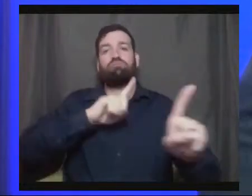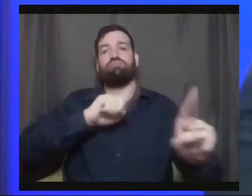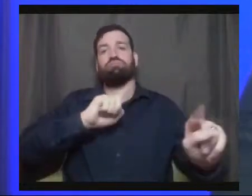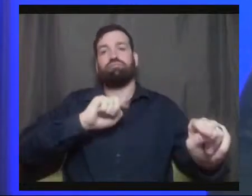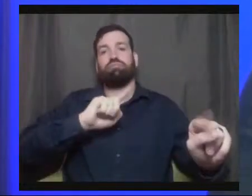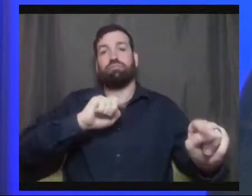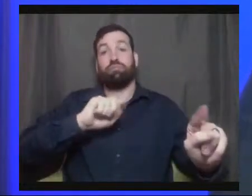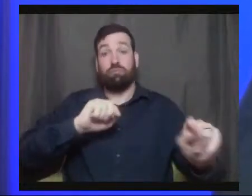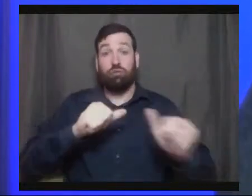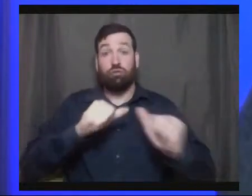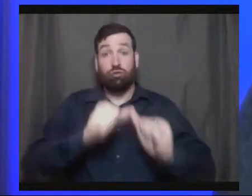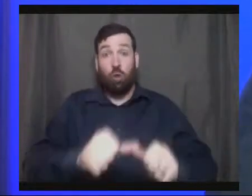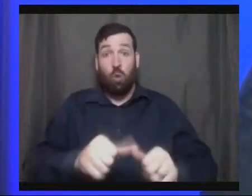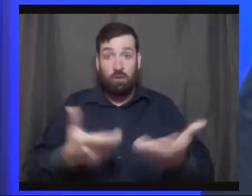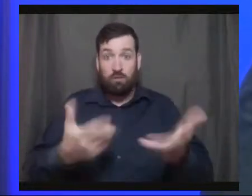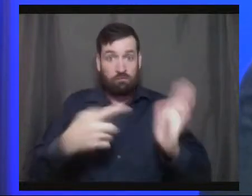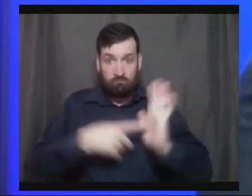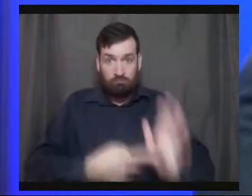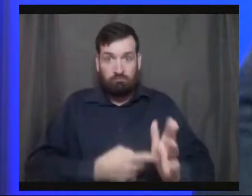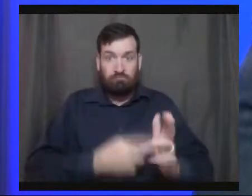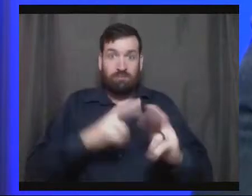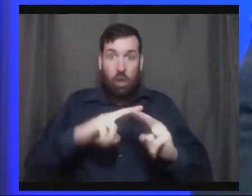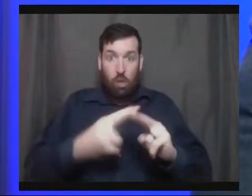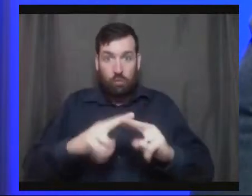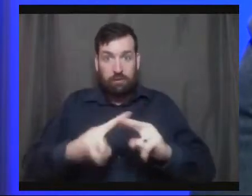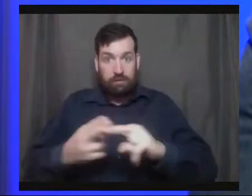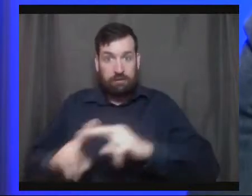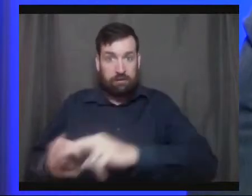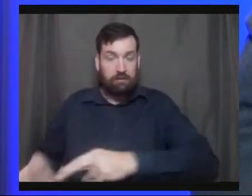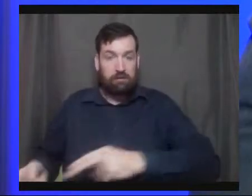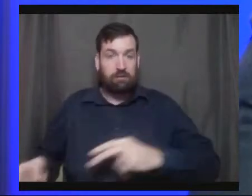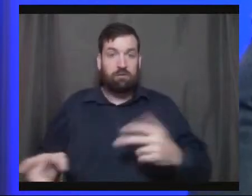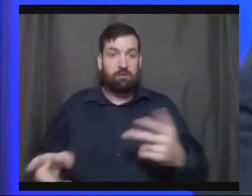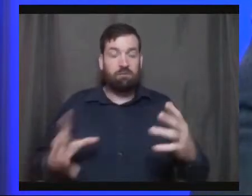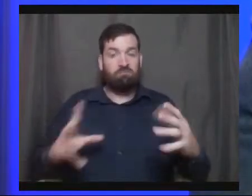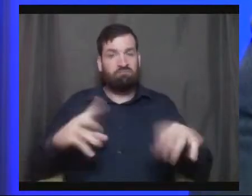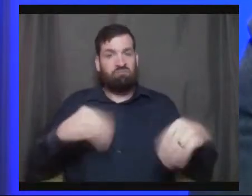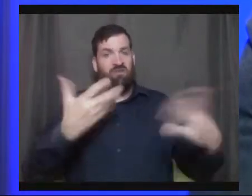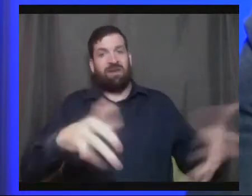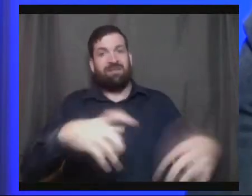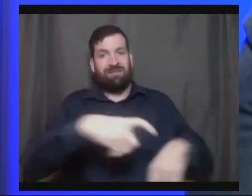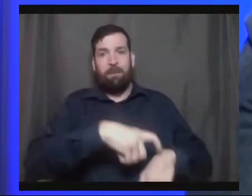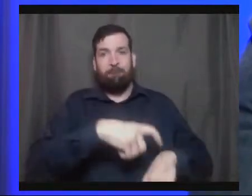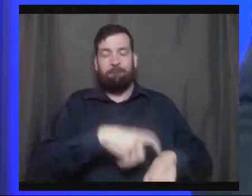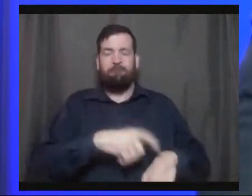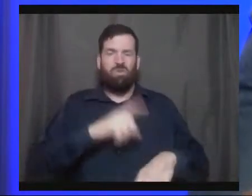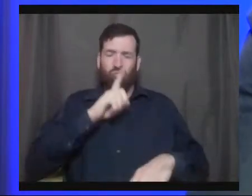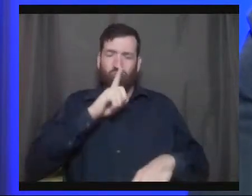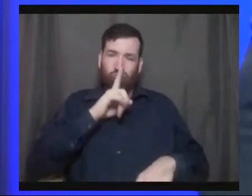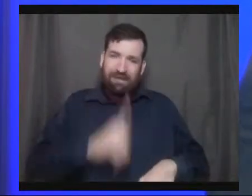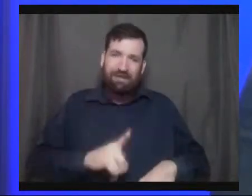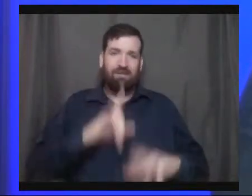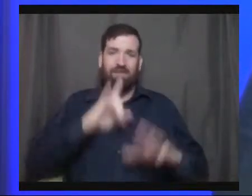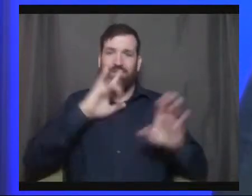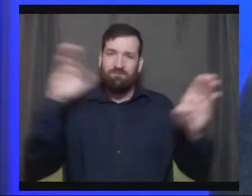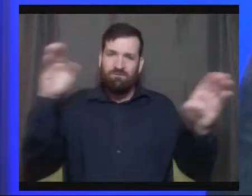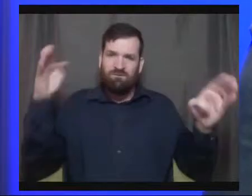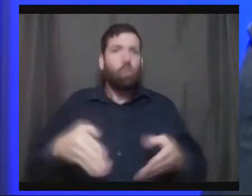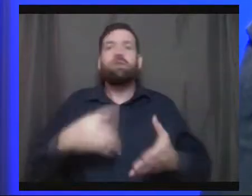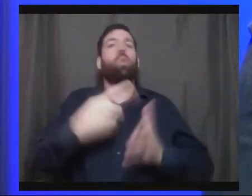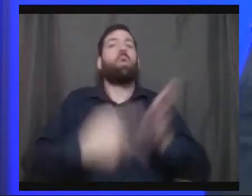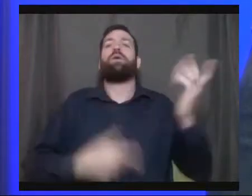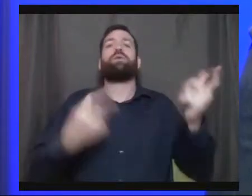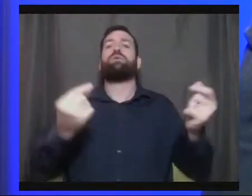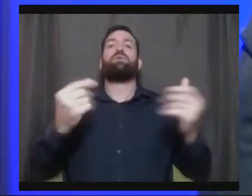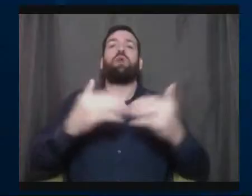consistently losing, and it gives you that time to really focus on what you're going to be doing long term. Lynn